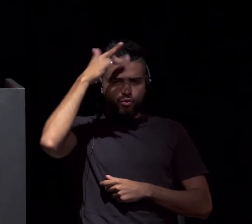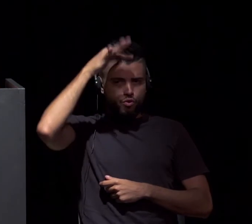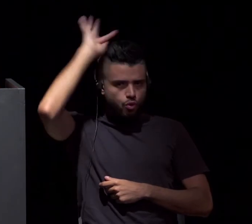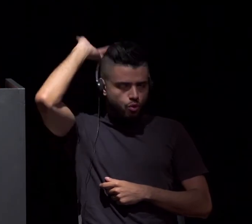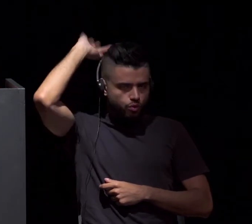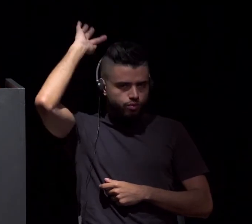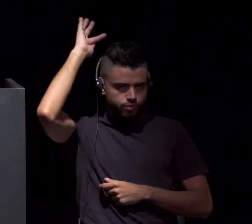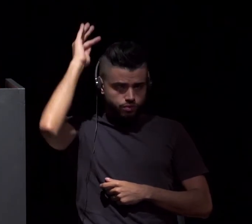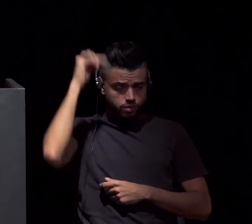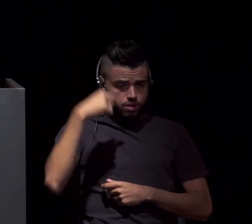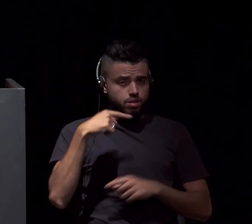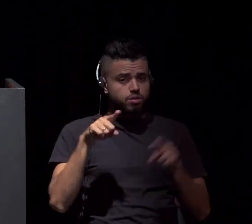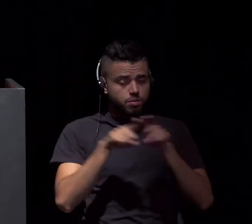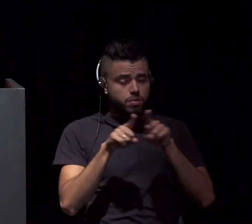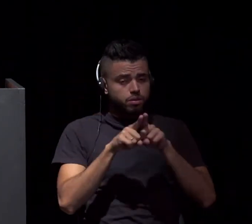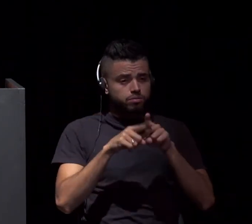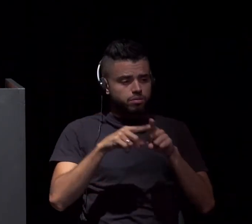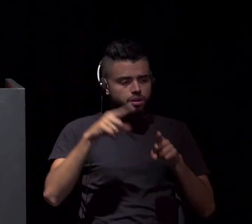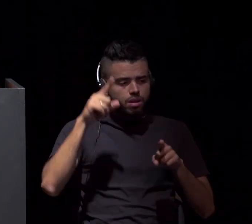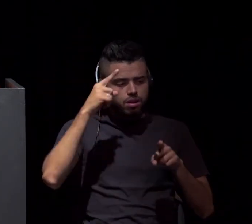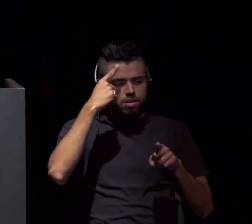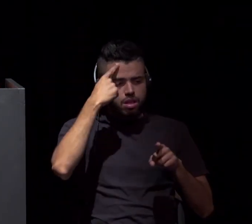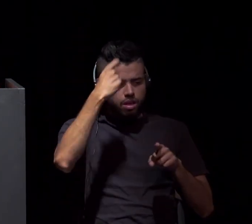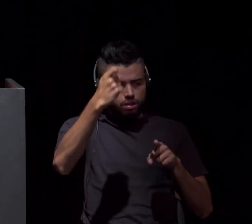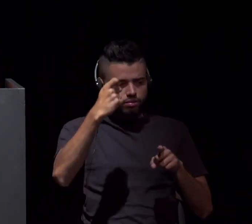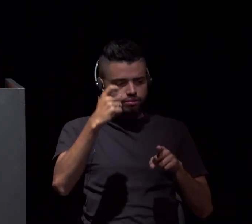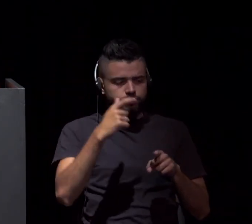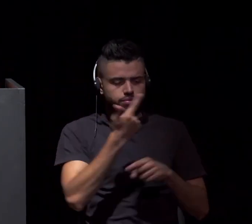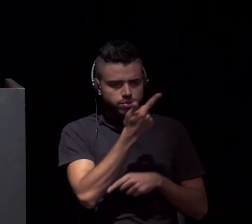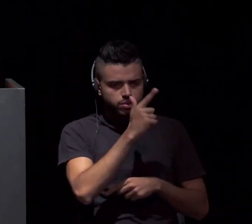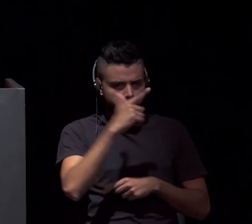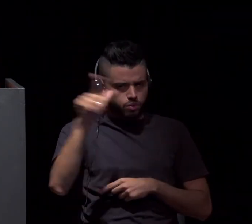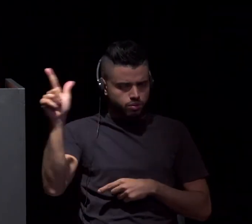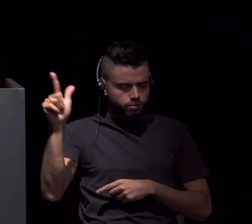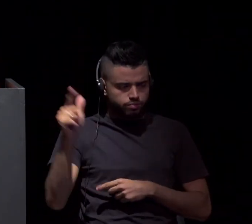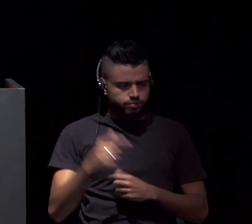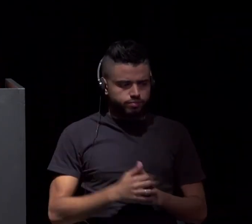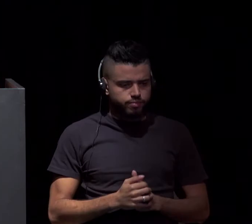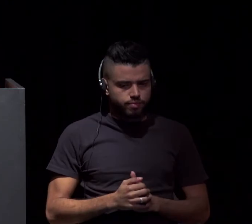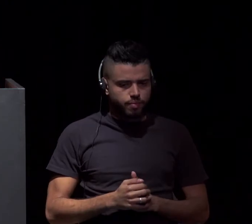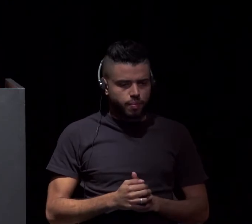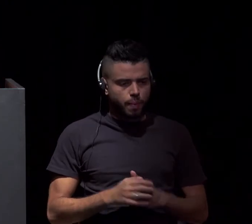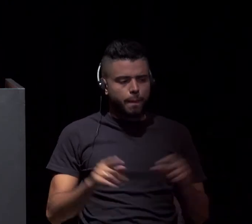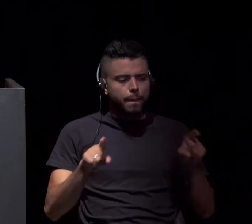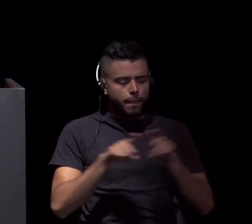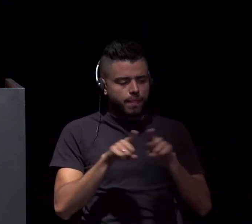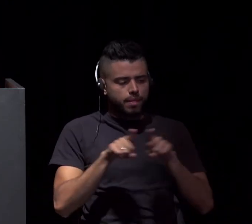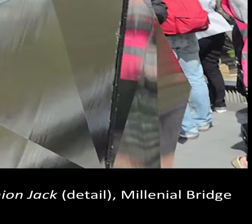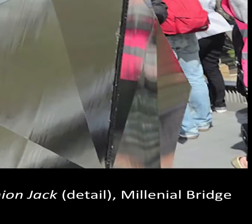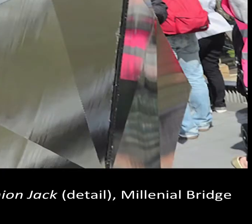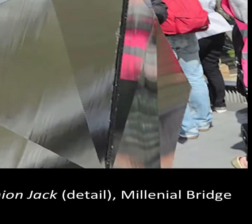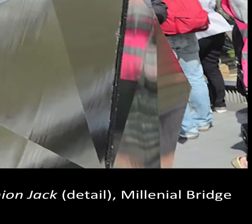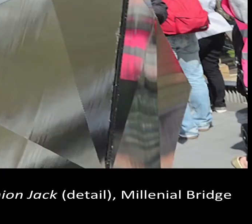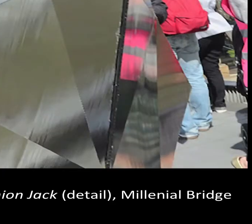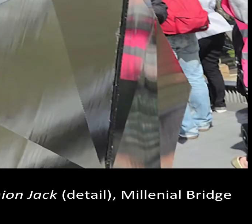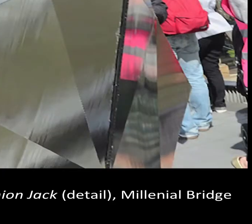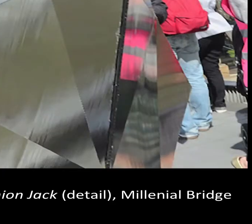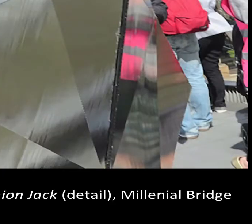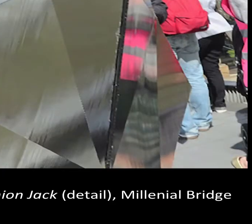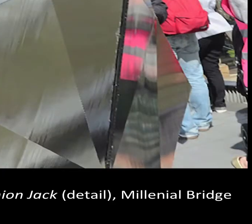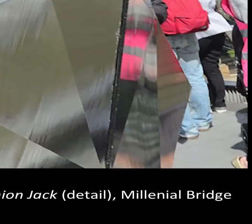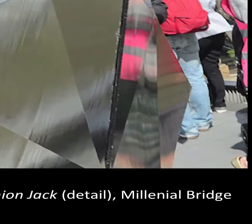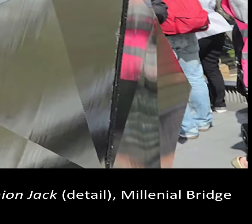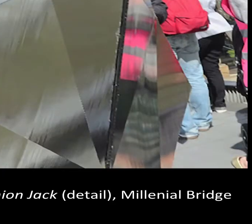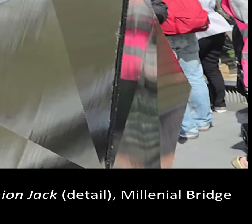a minute. What is interesting to me as concerns this particular notion, which I translate thus, is that to me,